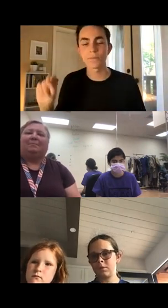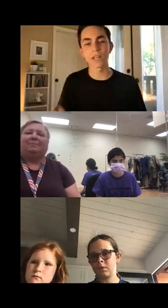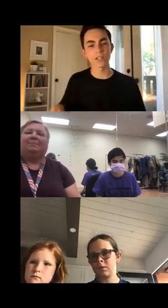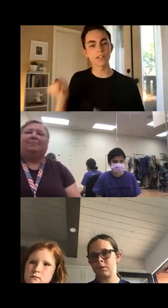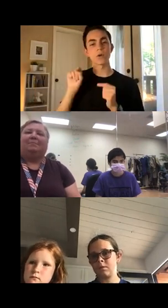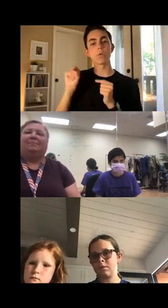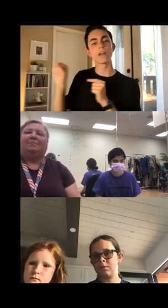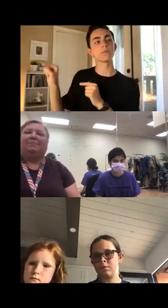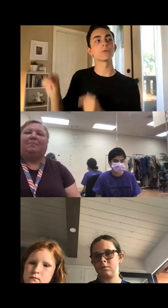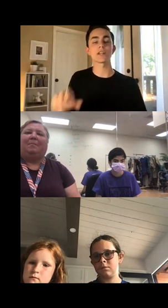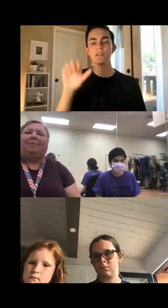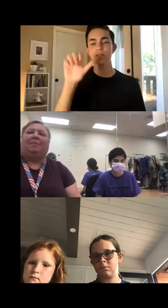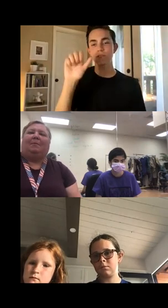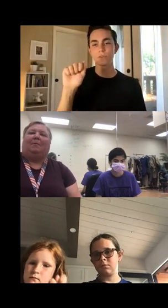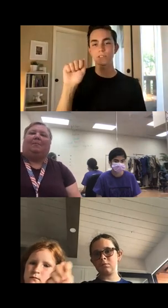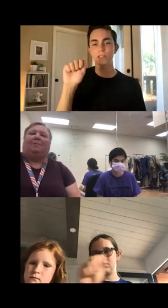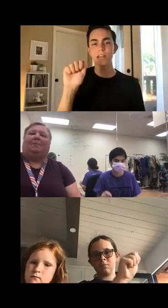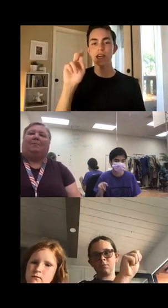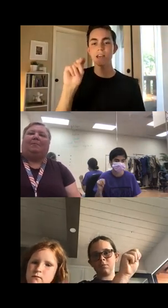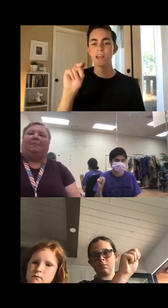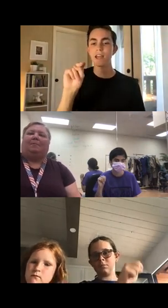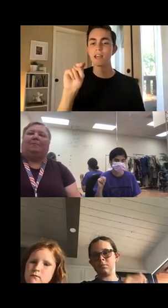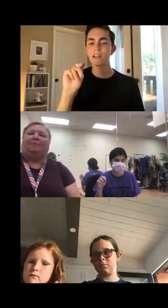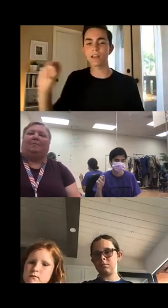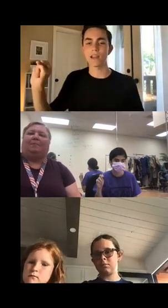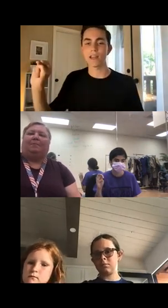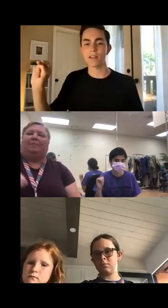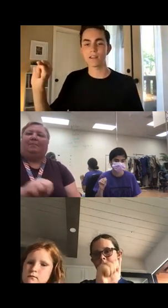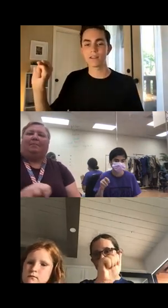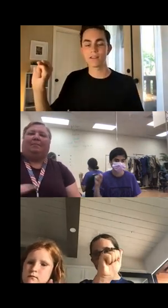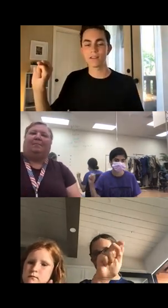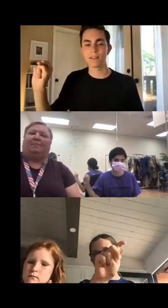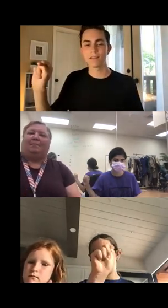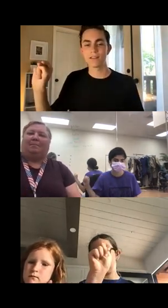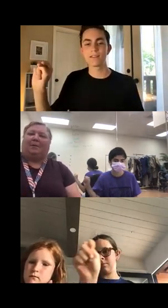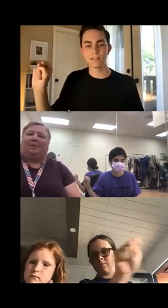it. And you slide that away from your body. So it goes A-N-N.